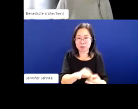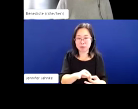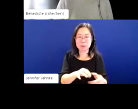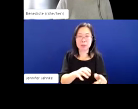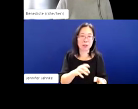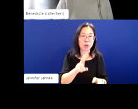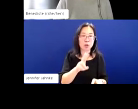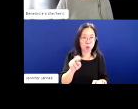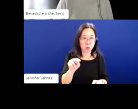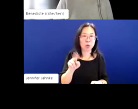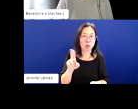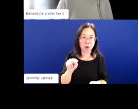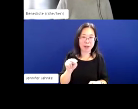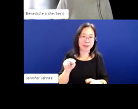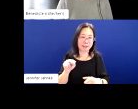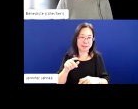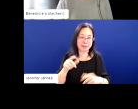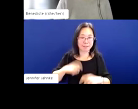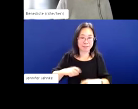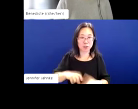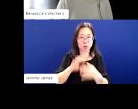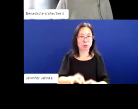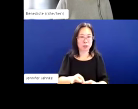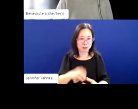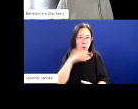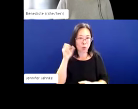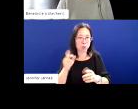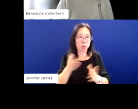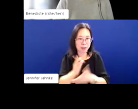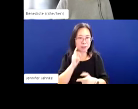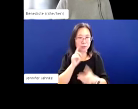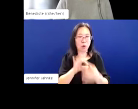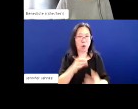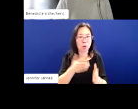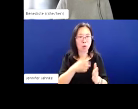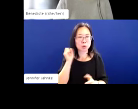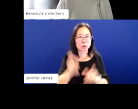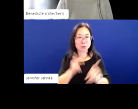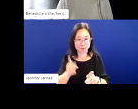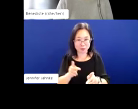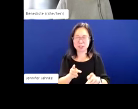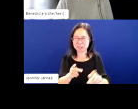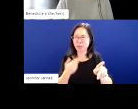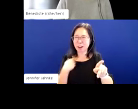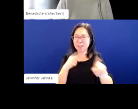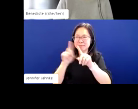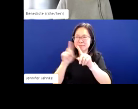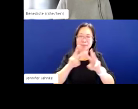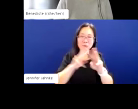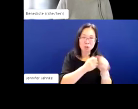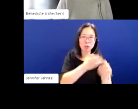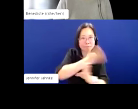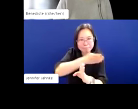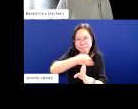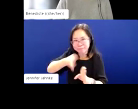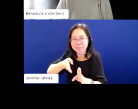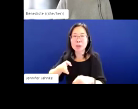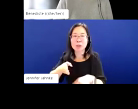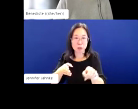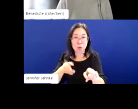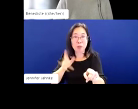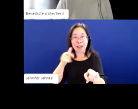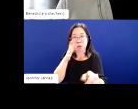Persons, giving an update of where we're at. We've made some significant strides in this past few months. So we'll be giving an